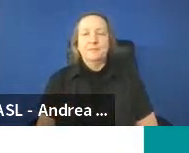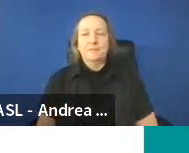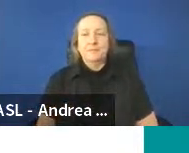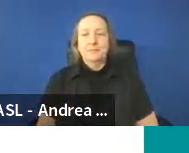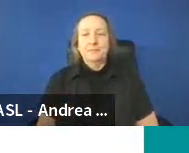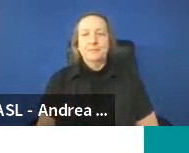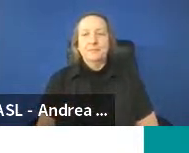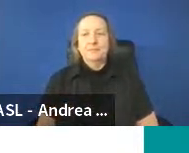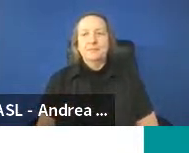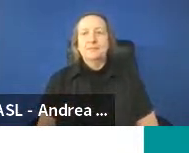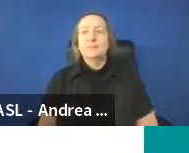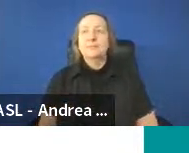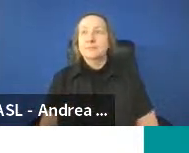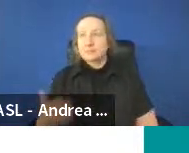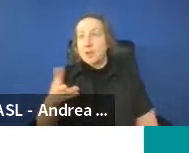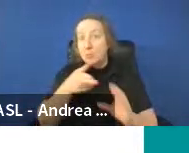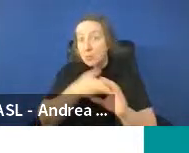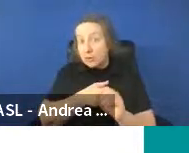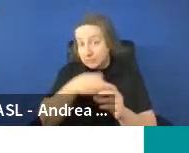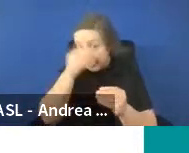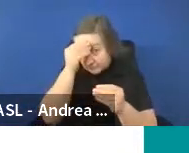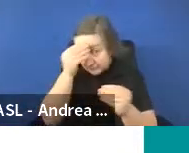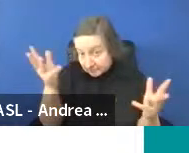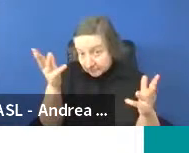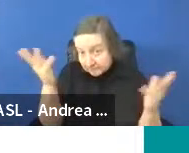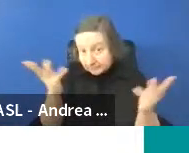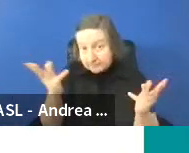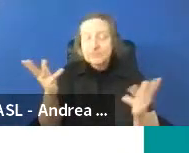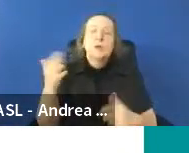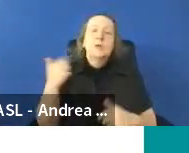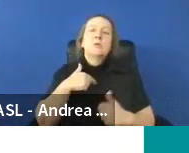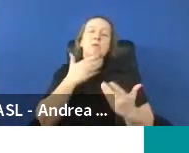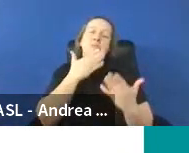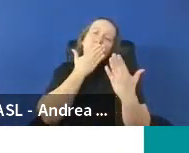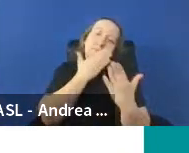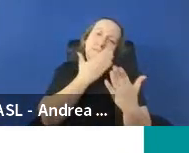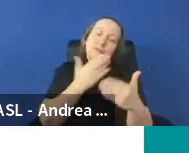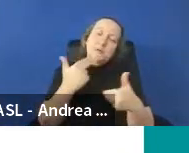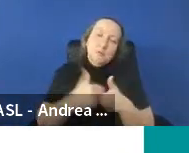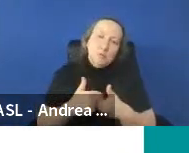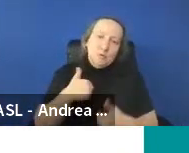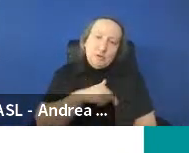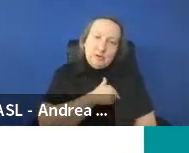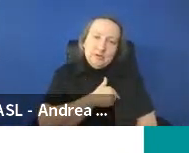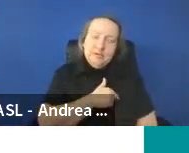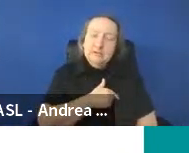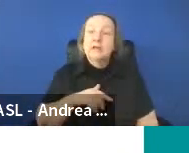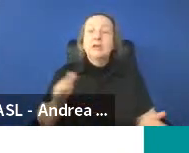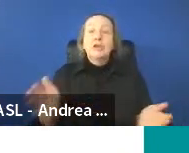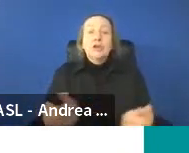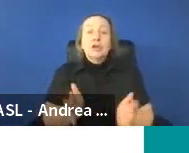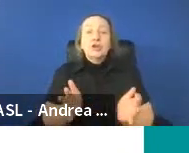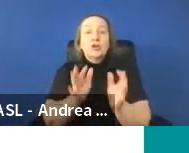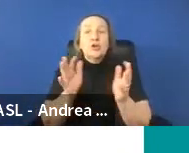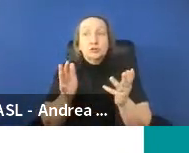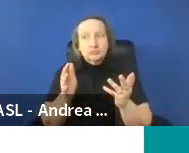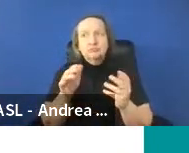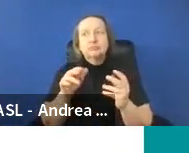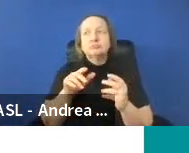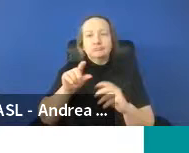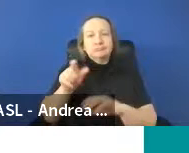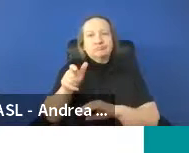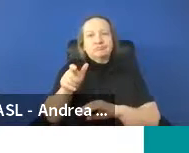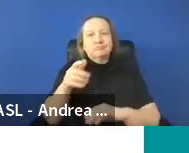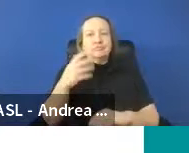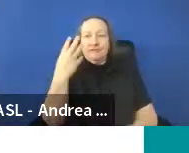We have some participation tips for you today. We'd like to thank you for joining us, and we encourage panelists to turn on your video. Please